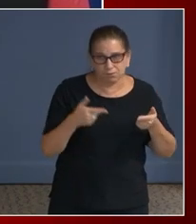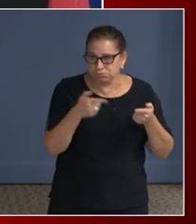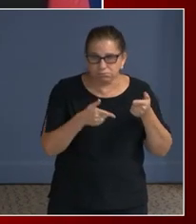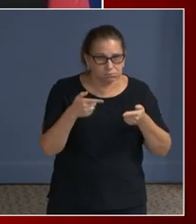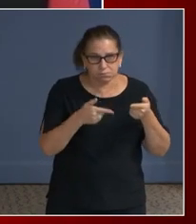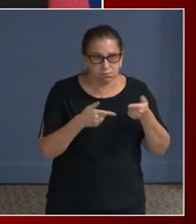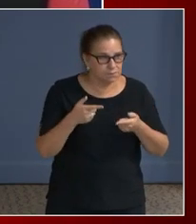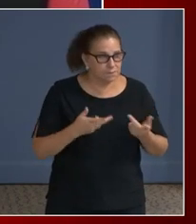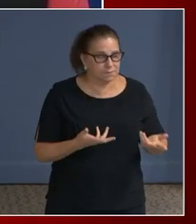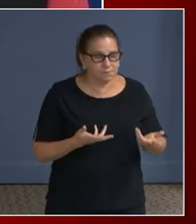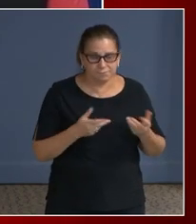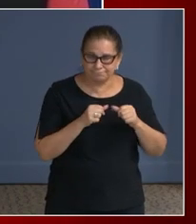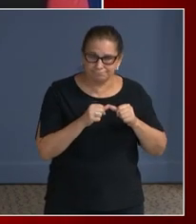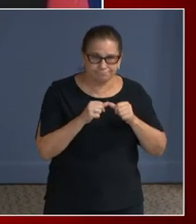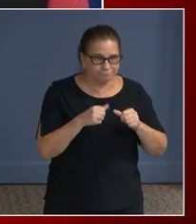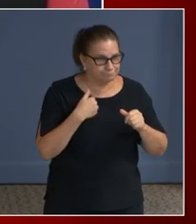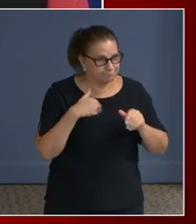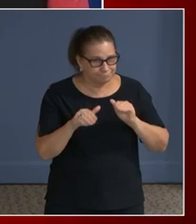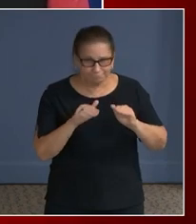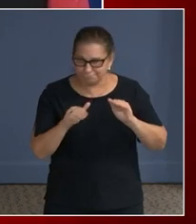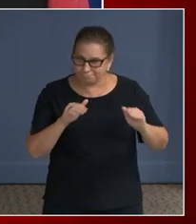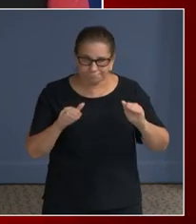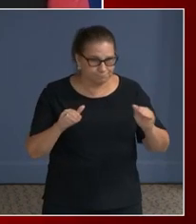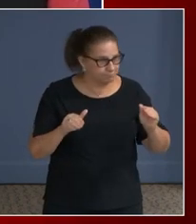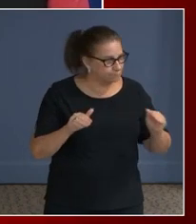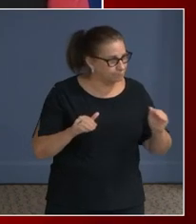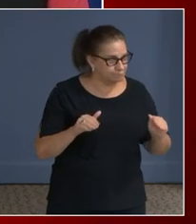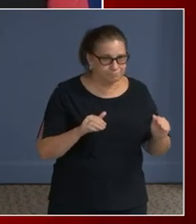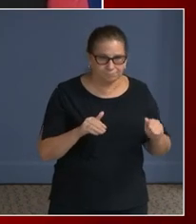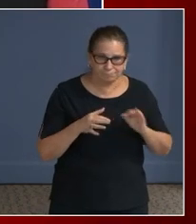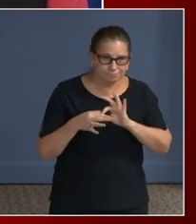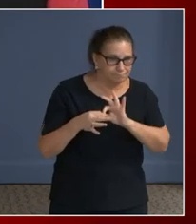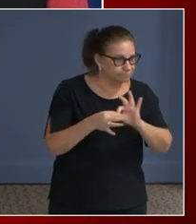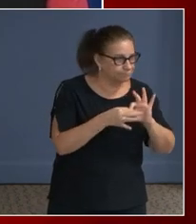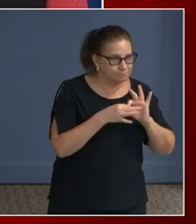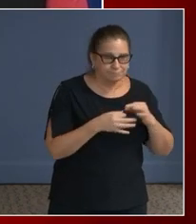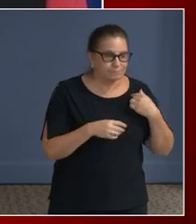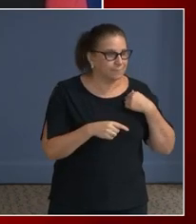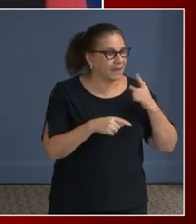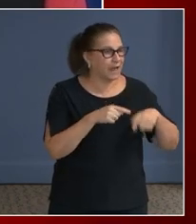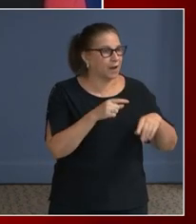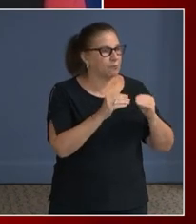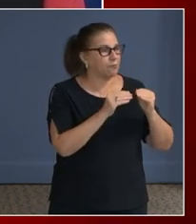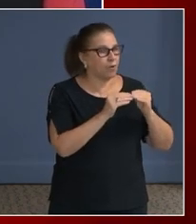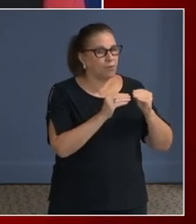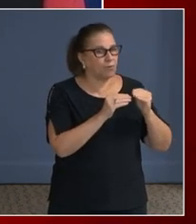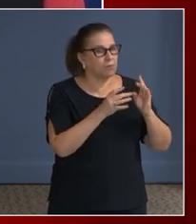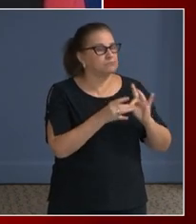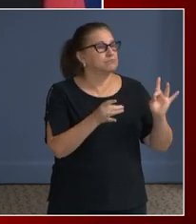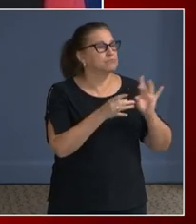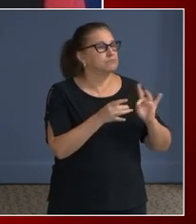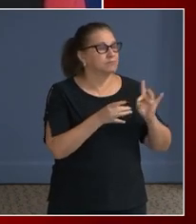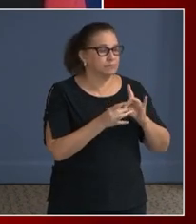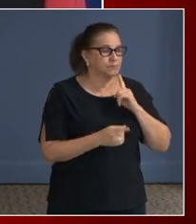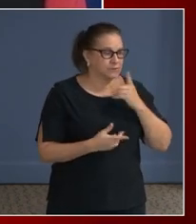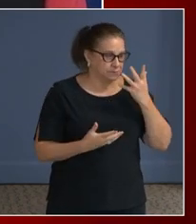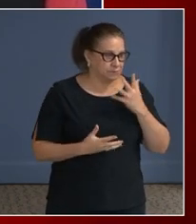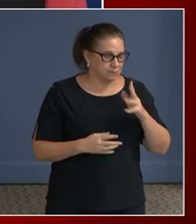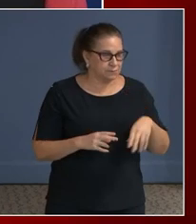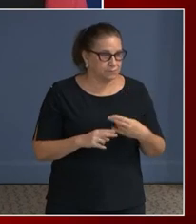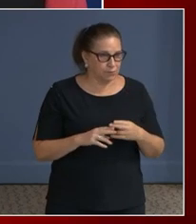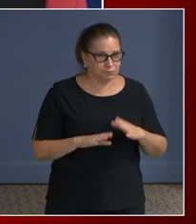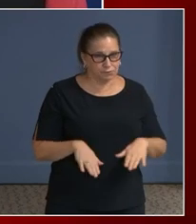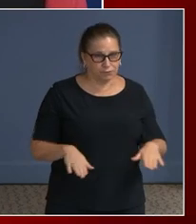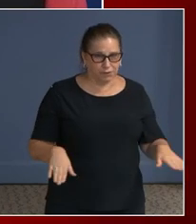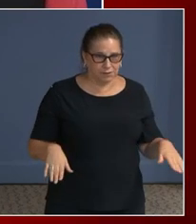update you on that. I can't say more about the conditions of the children, although I